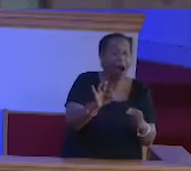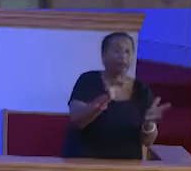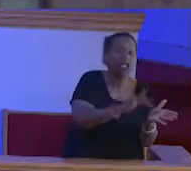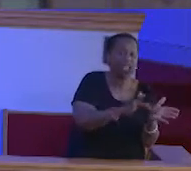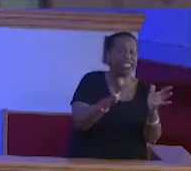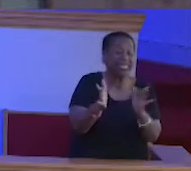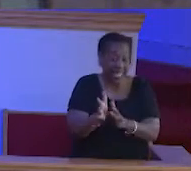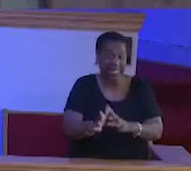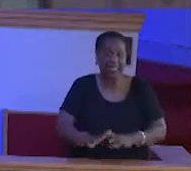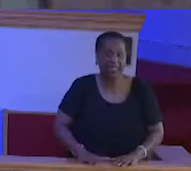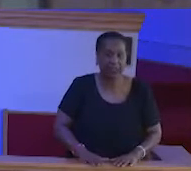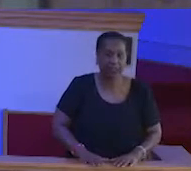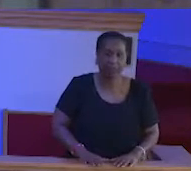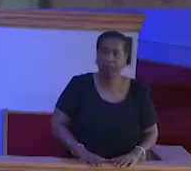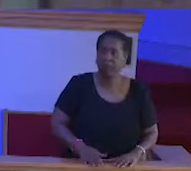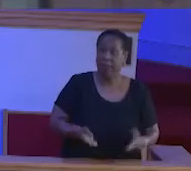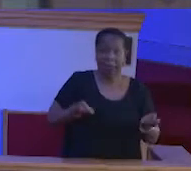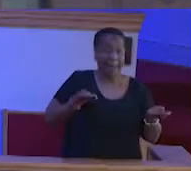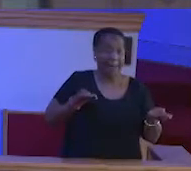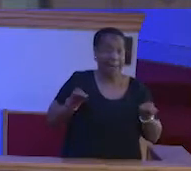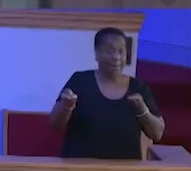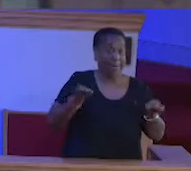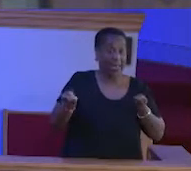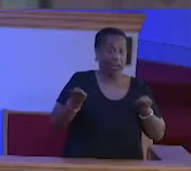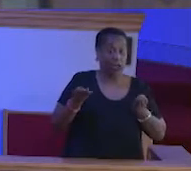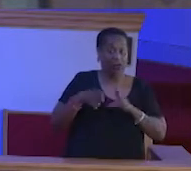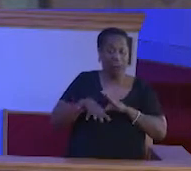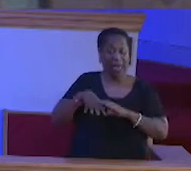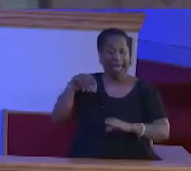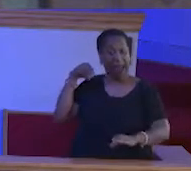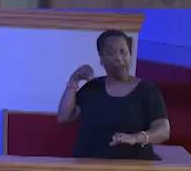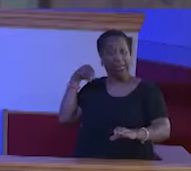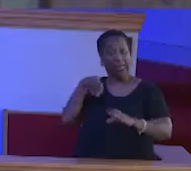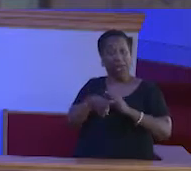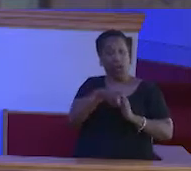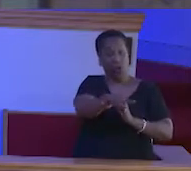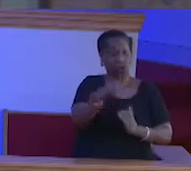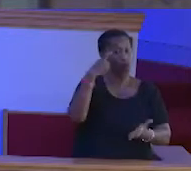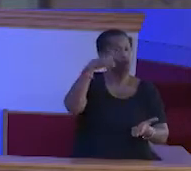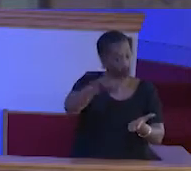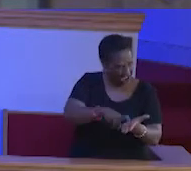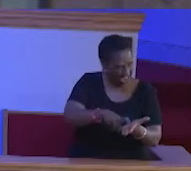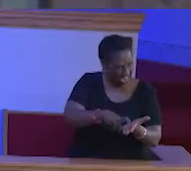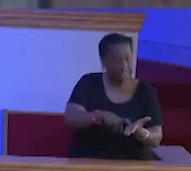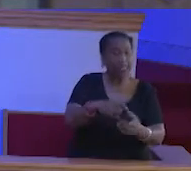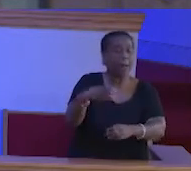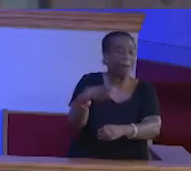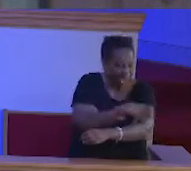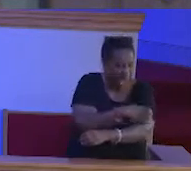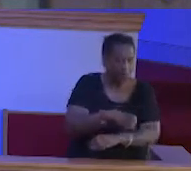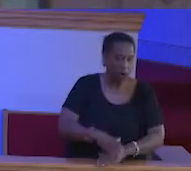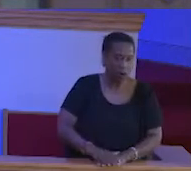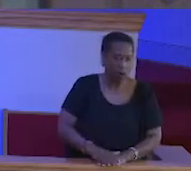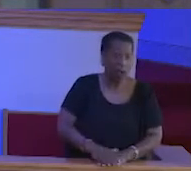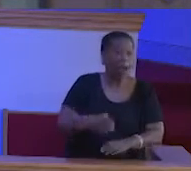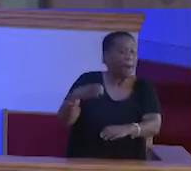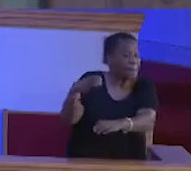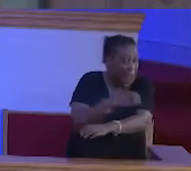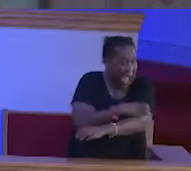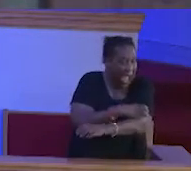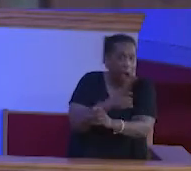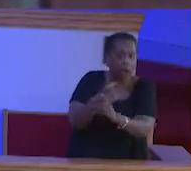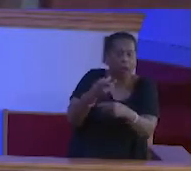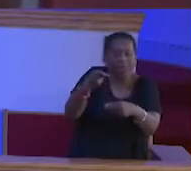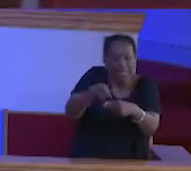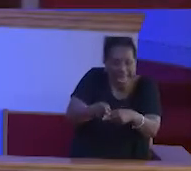Jesus. Ministry from the outside in recognizes that power that comes in